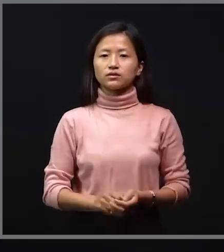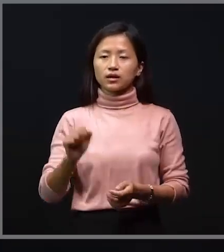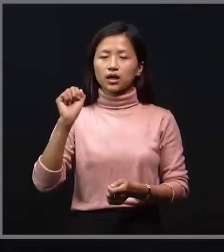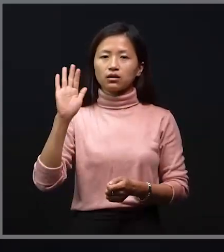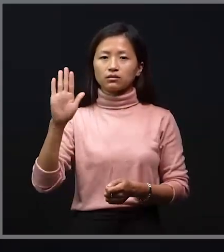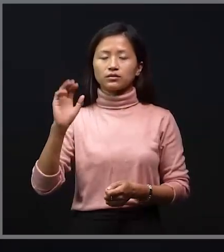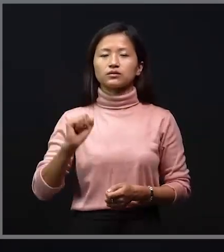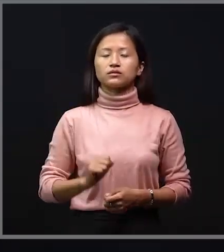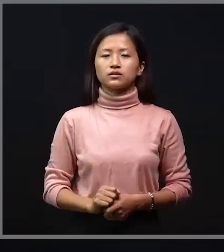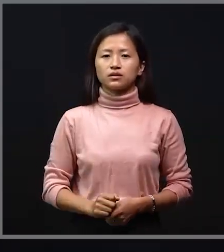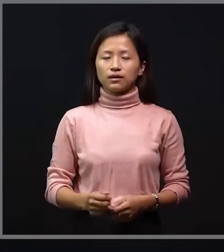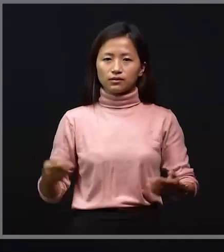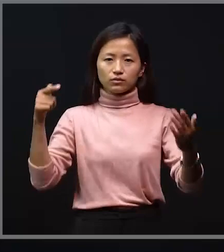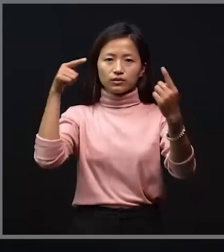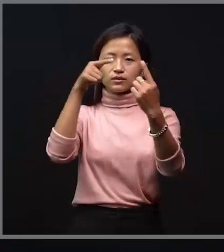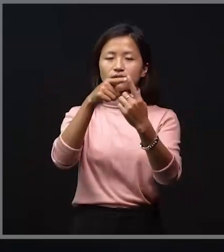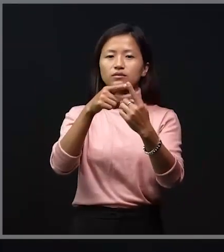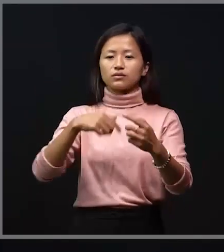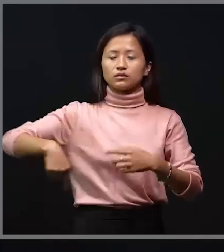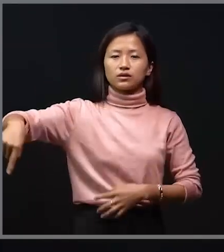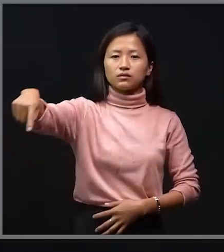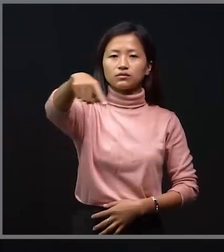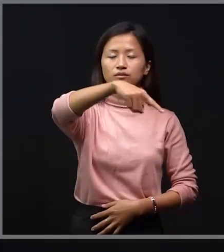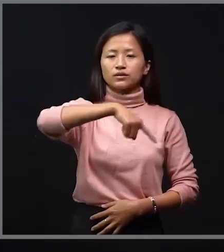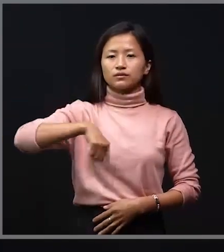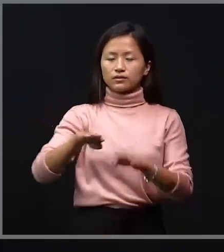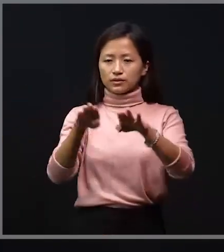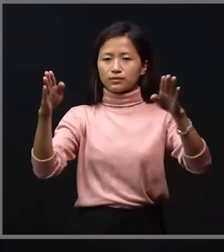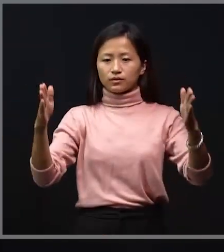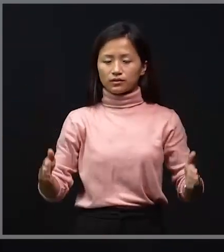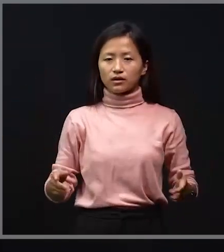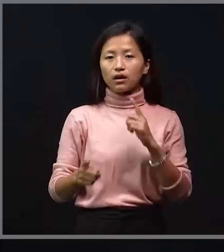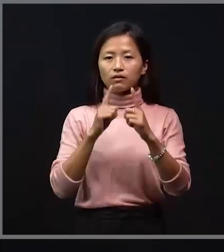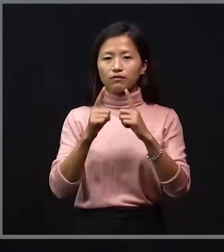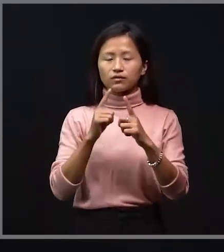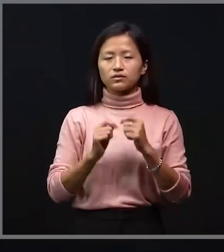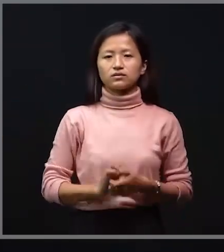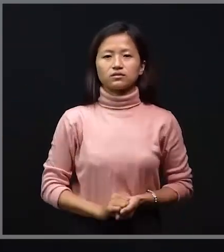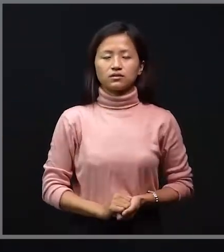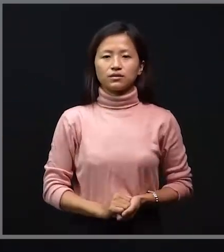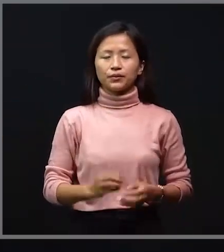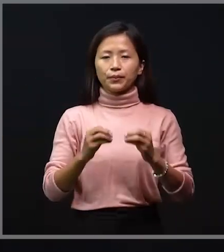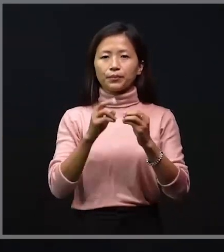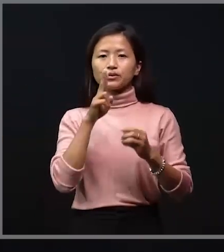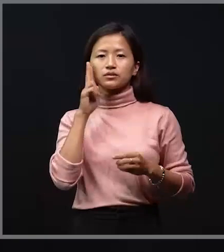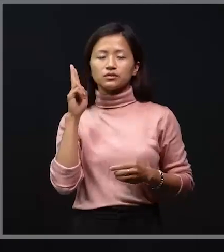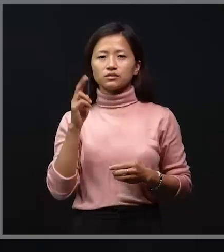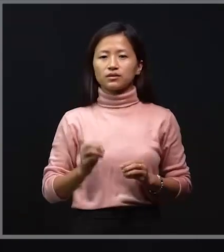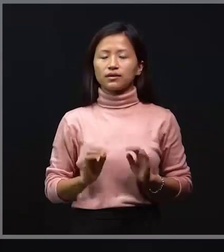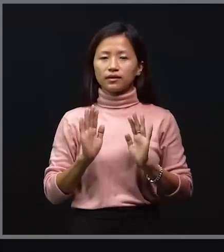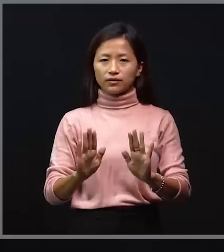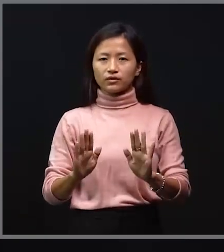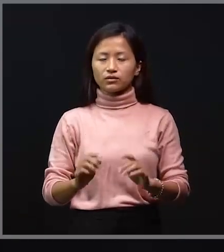they decided to attend the round table conference, because this round table conference, the Britishers, they were going to have it